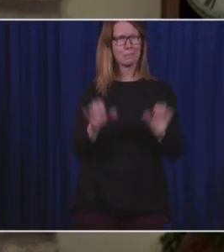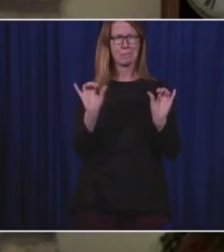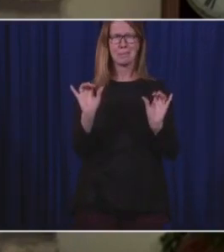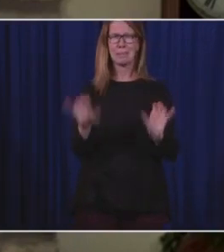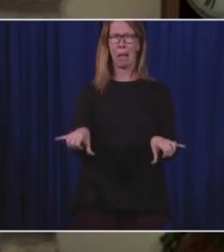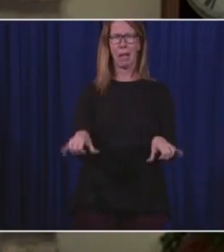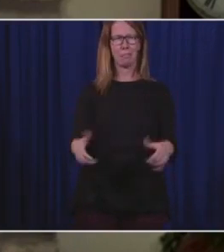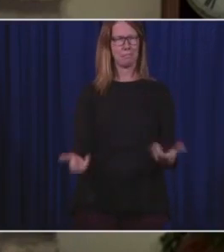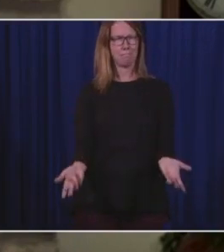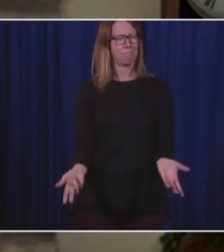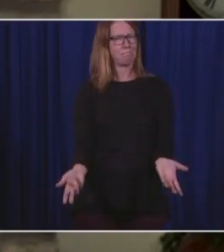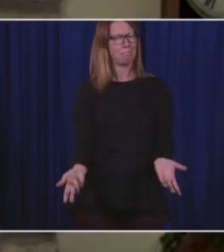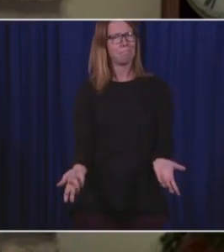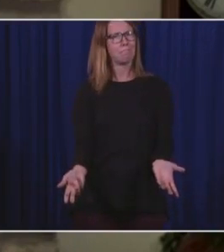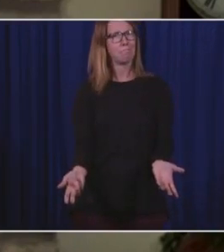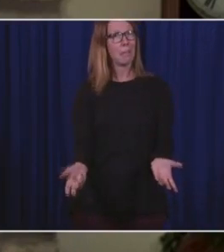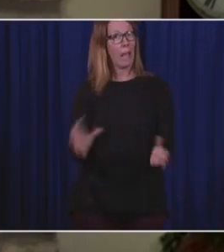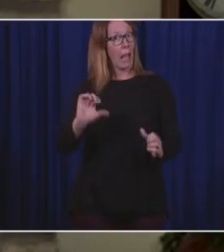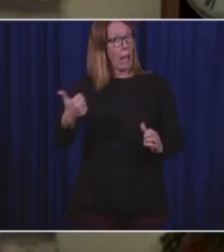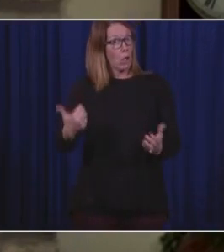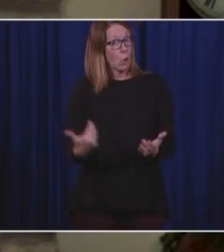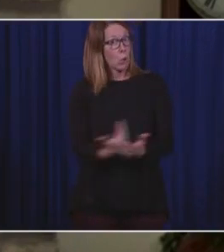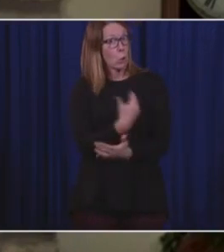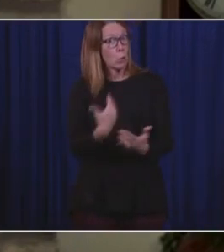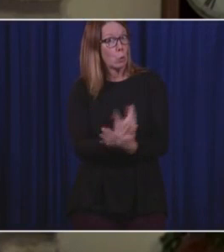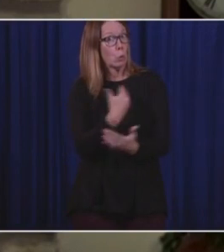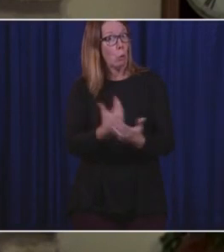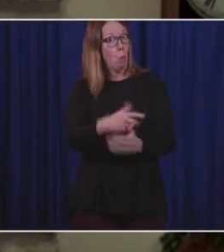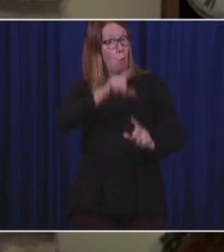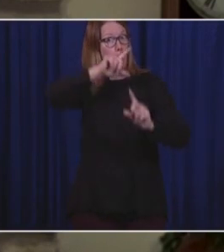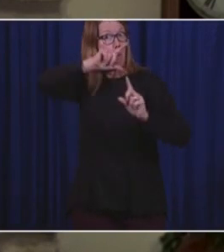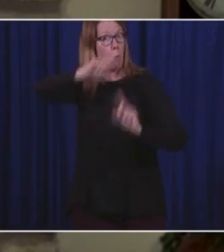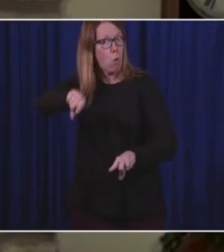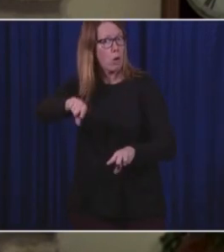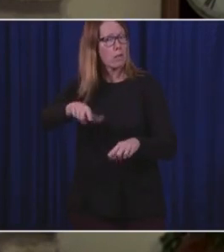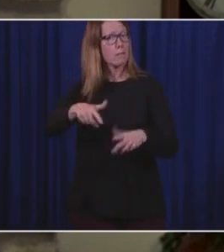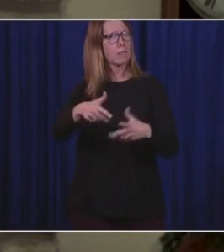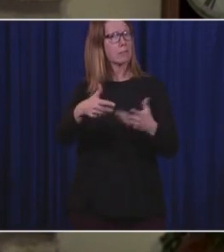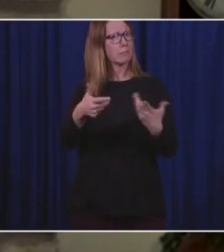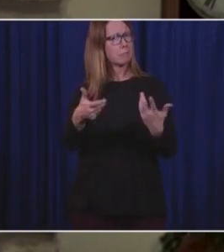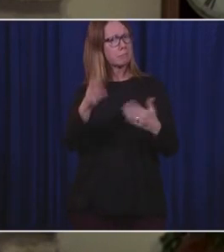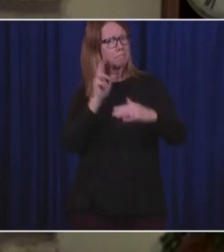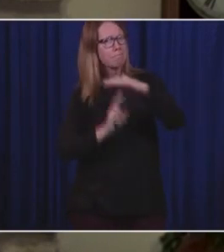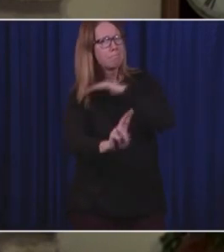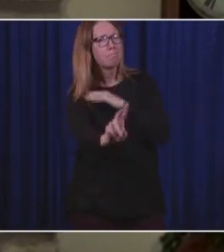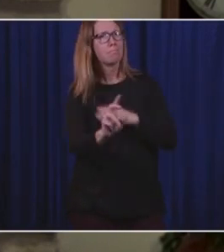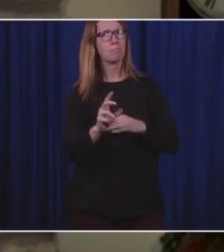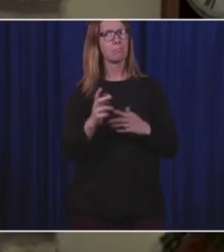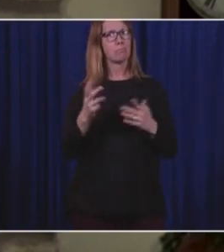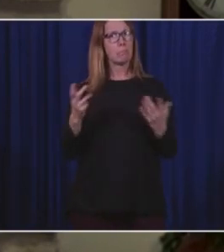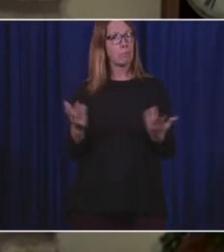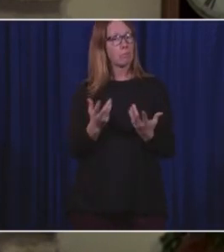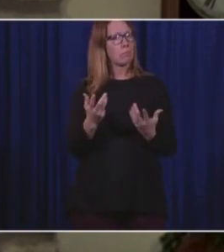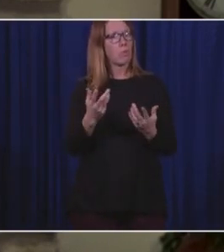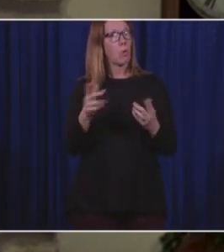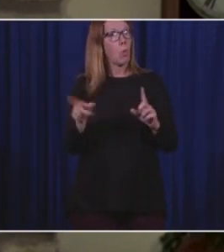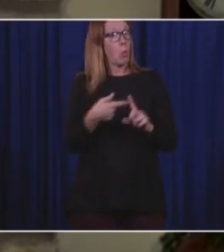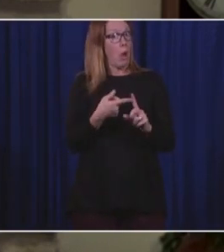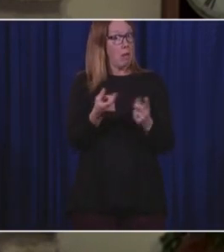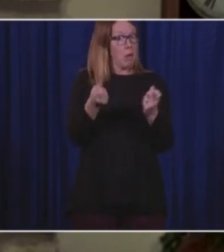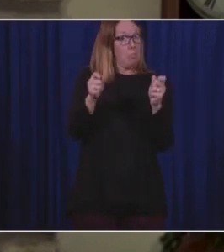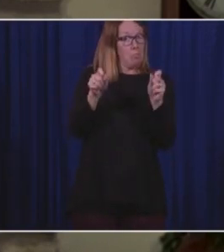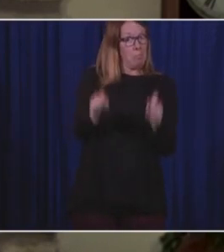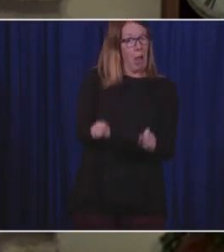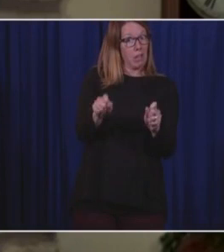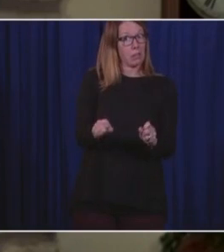point, are any new orders off the table for you? And at what point will we get to a place where we